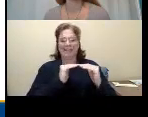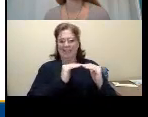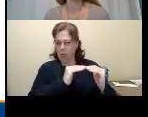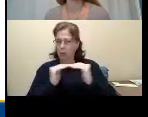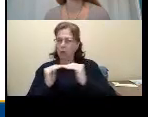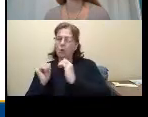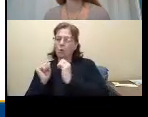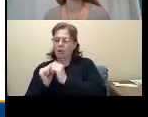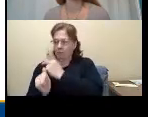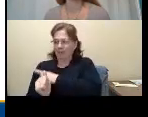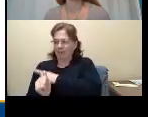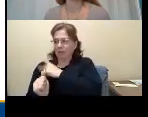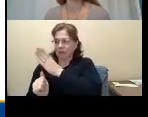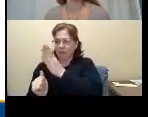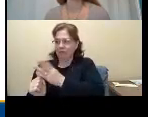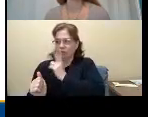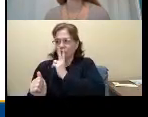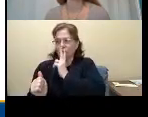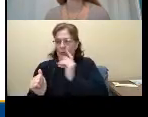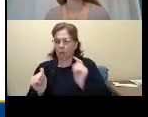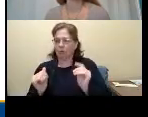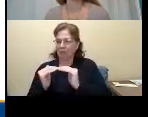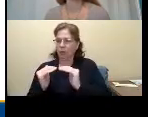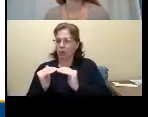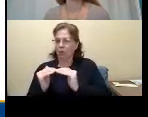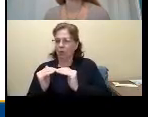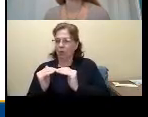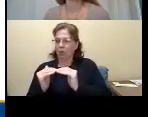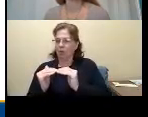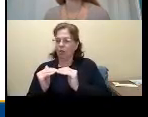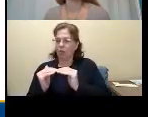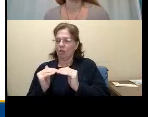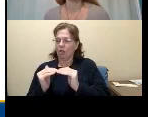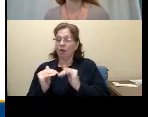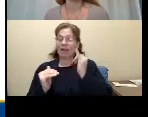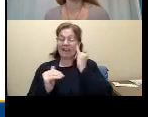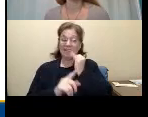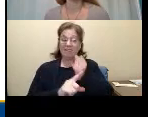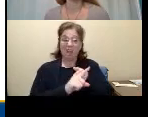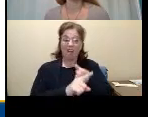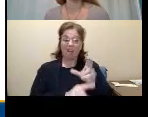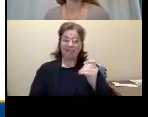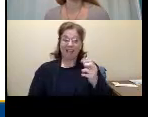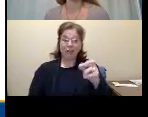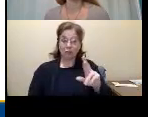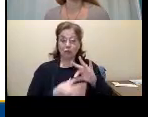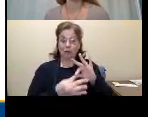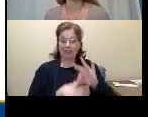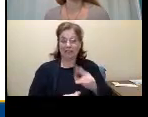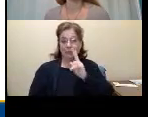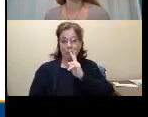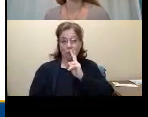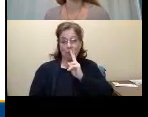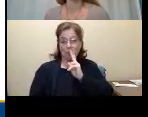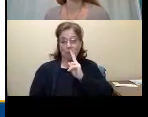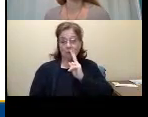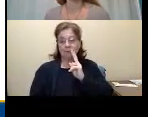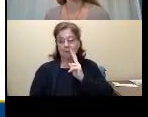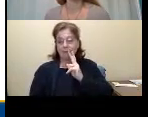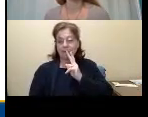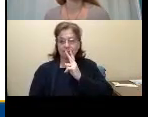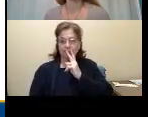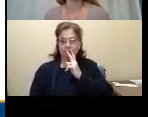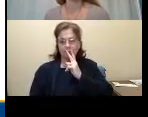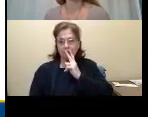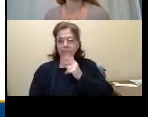who had never smoked. So, if you're going to get cancer related to your smoking, it happens